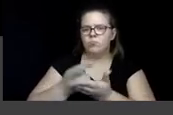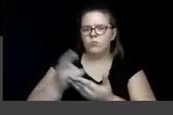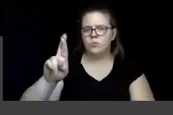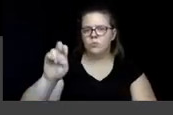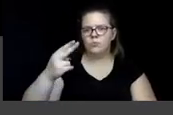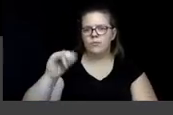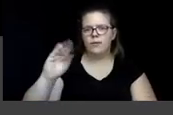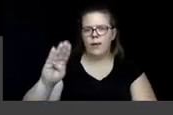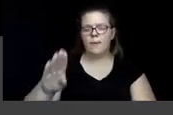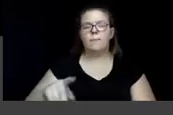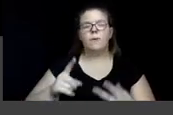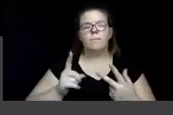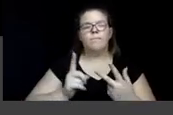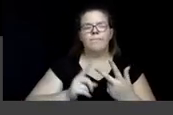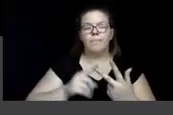Home health aides.